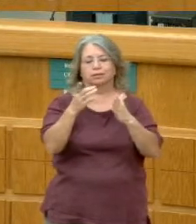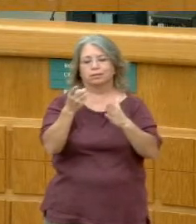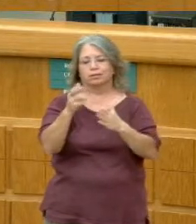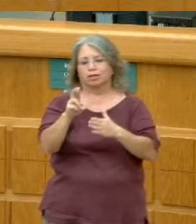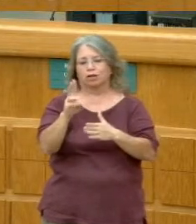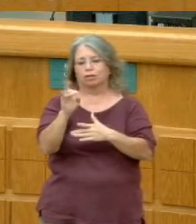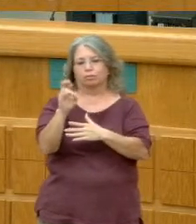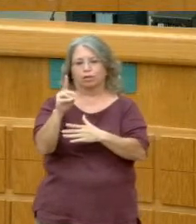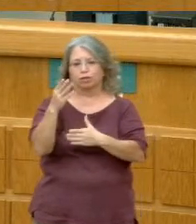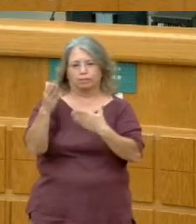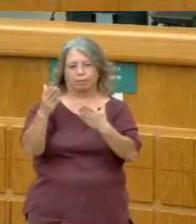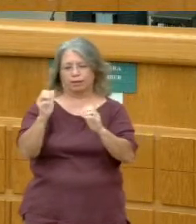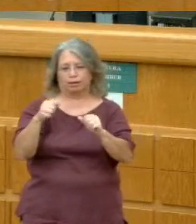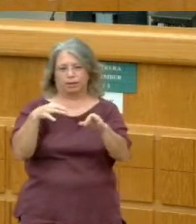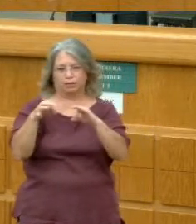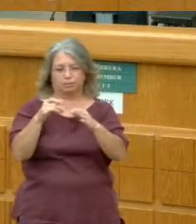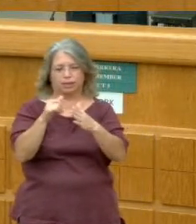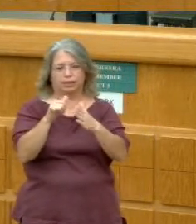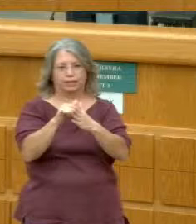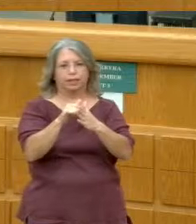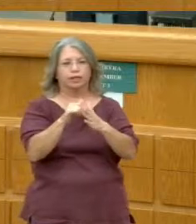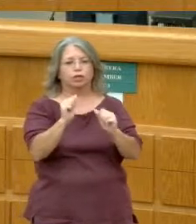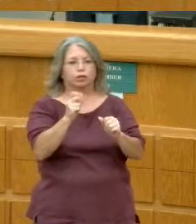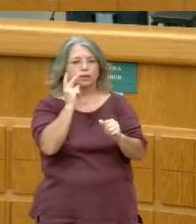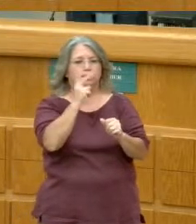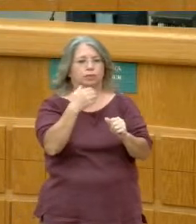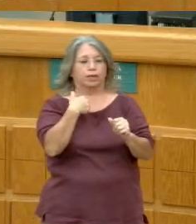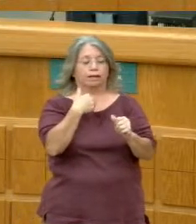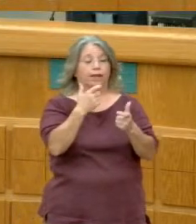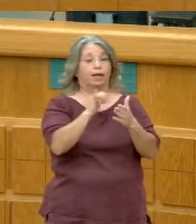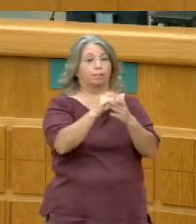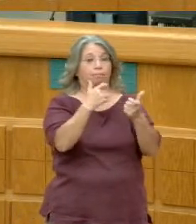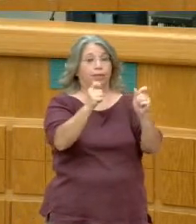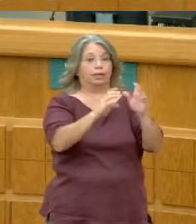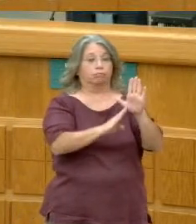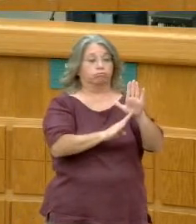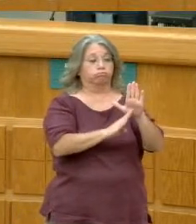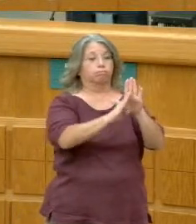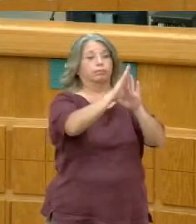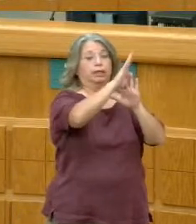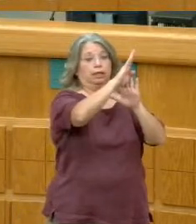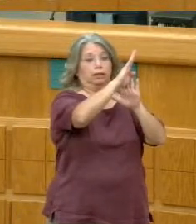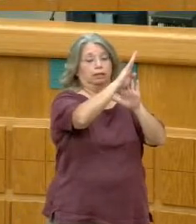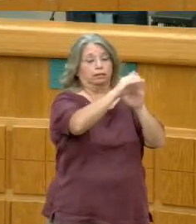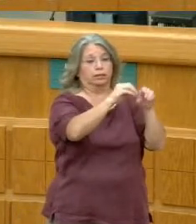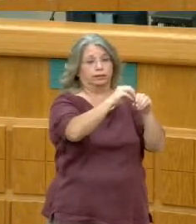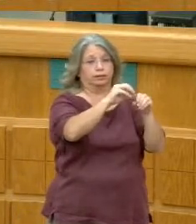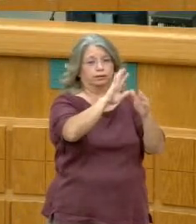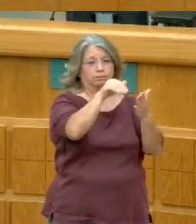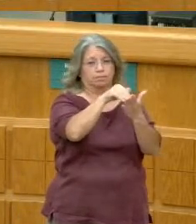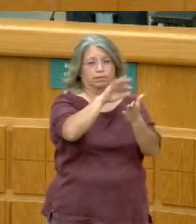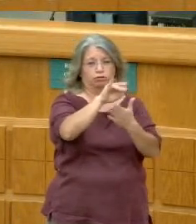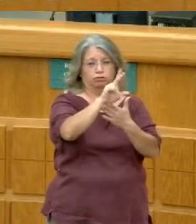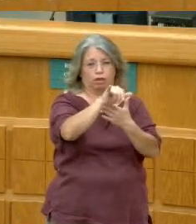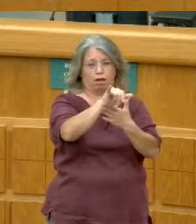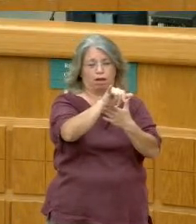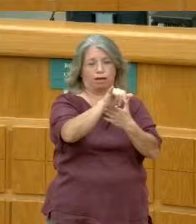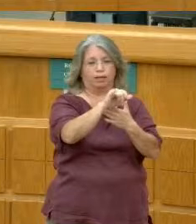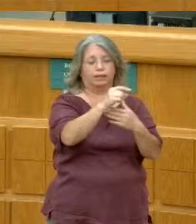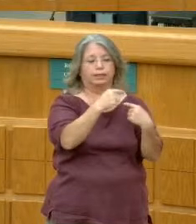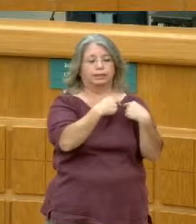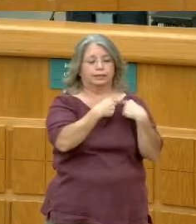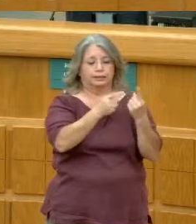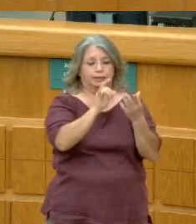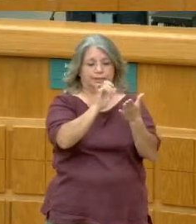presentation. But you can clearly see we had a big peak over here, kind of mid-July. And since that mid-July